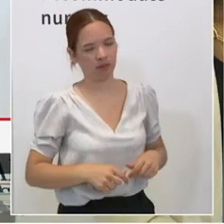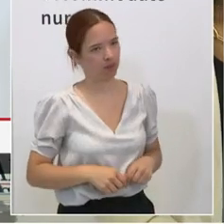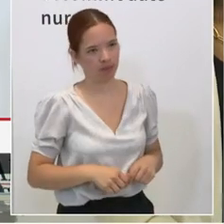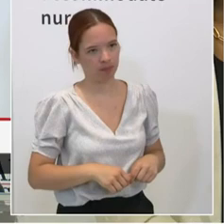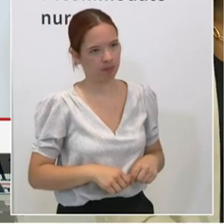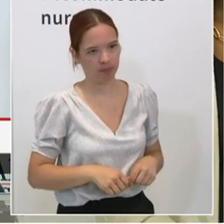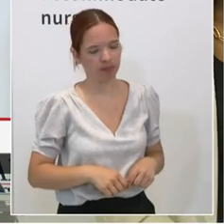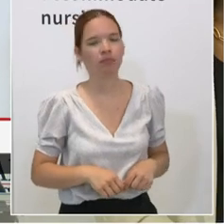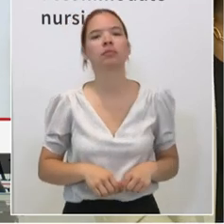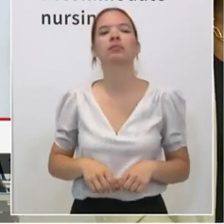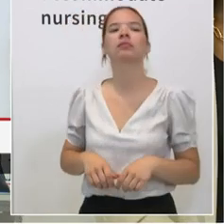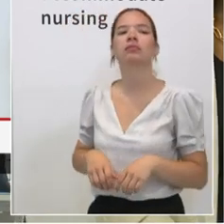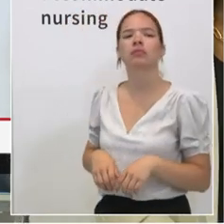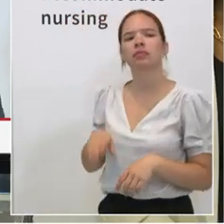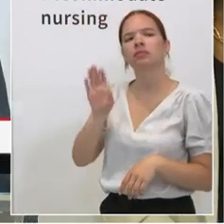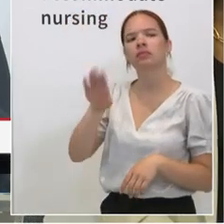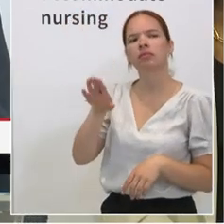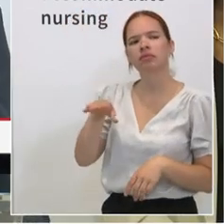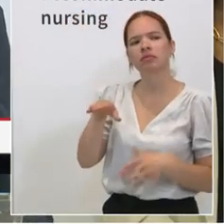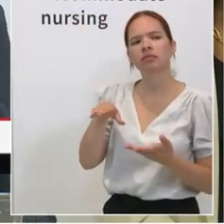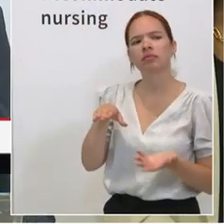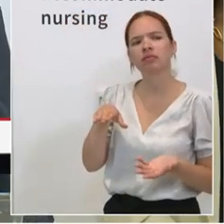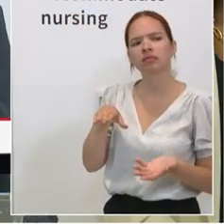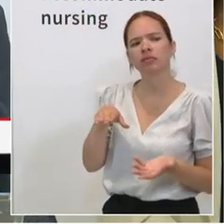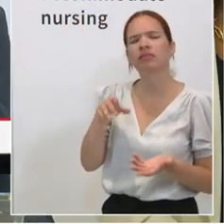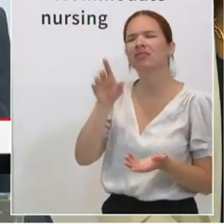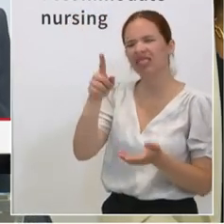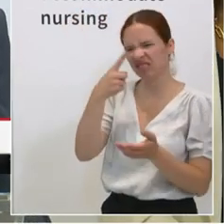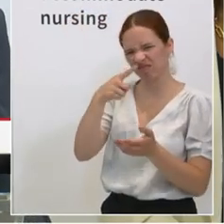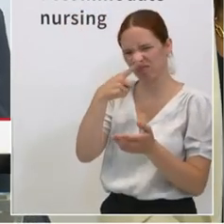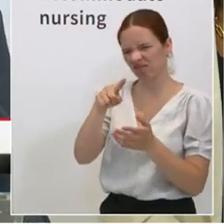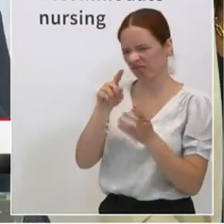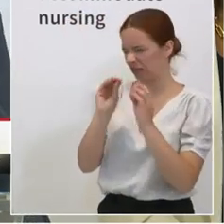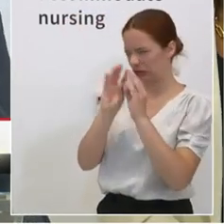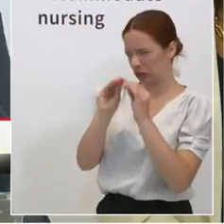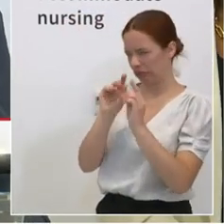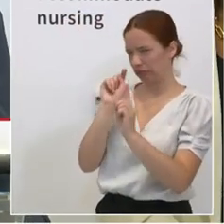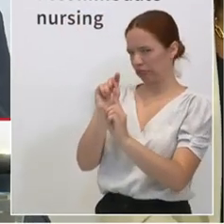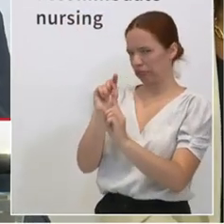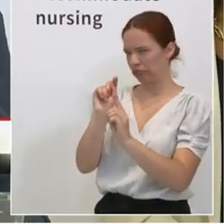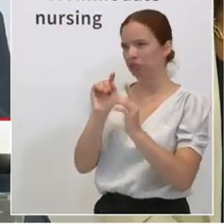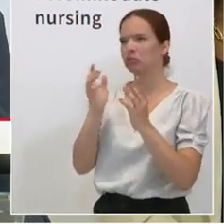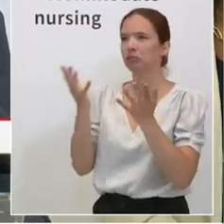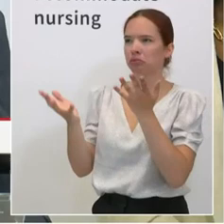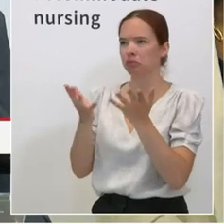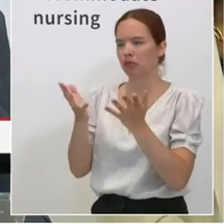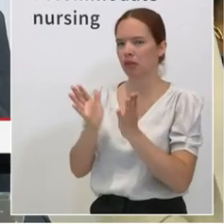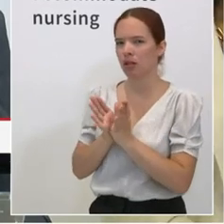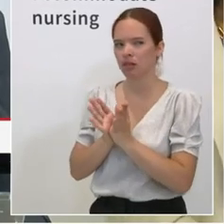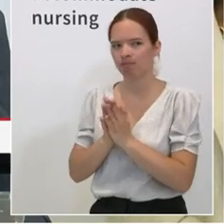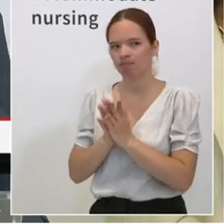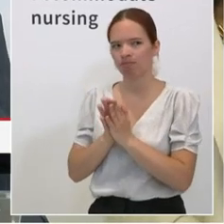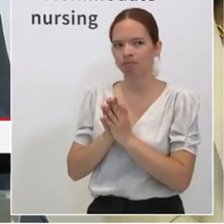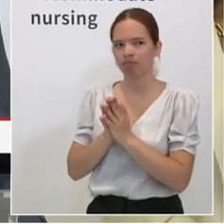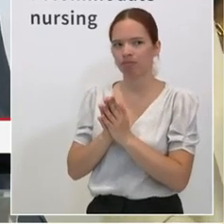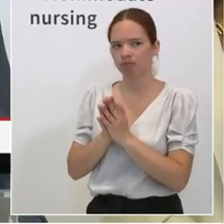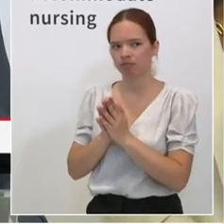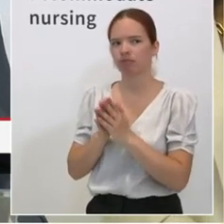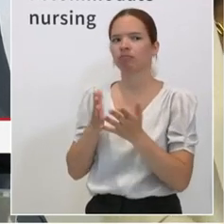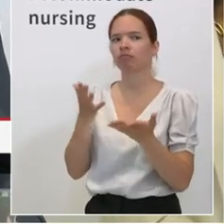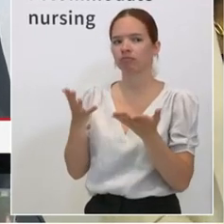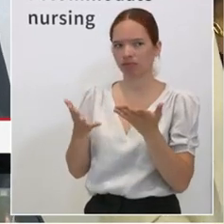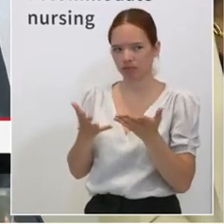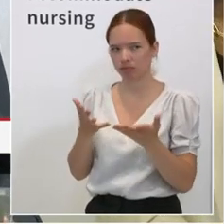you clarify we saw the letter, we haven't seen the letter, we've seen the letter reported about whether or